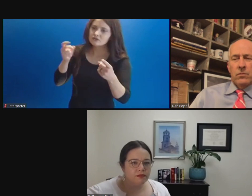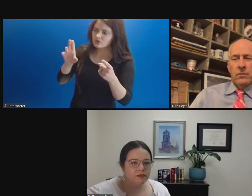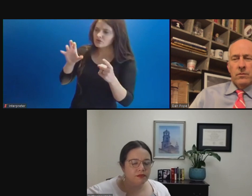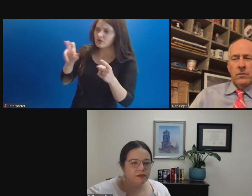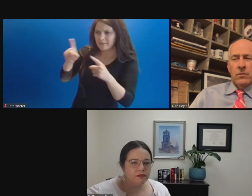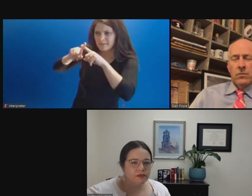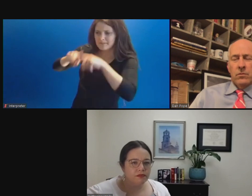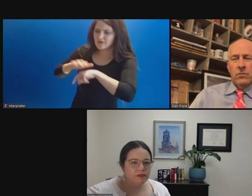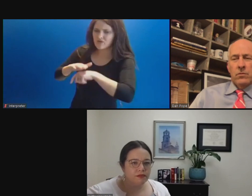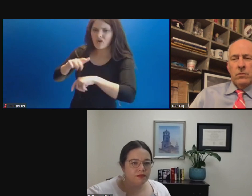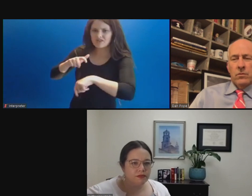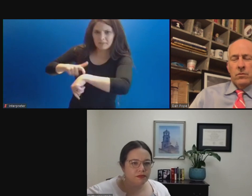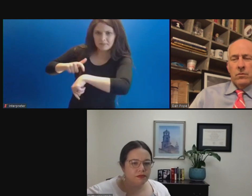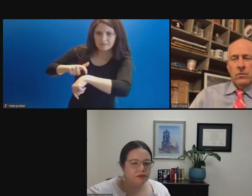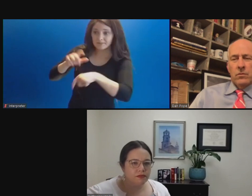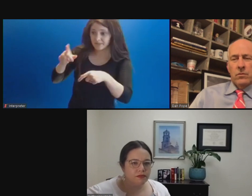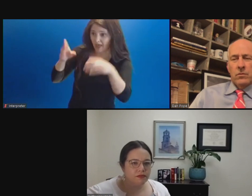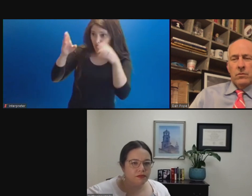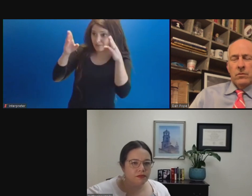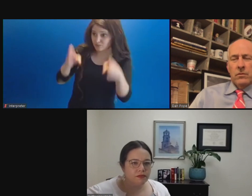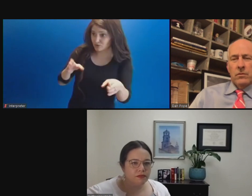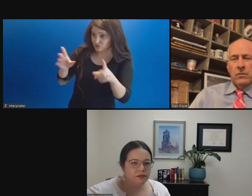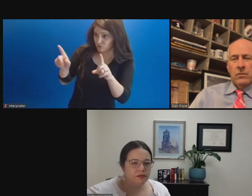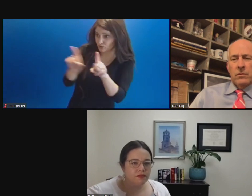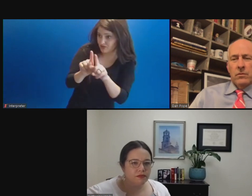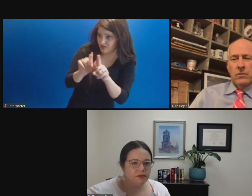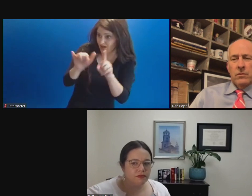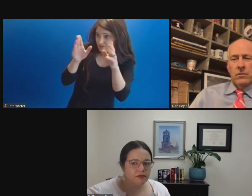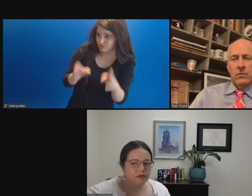that individual, and was that individual